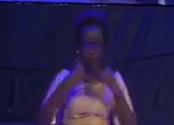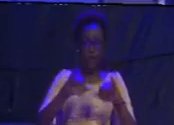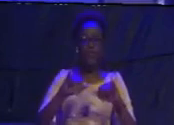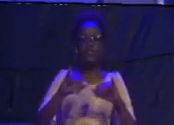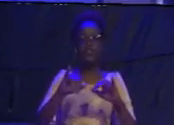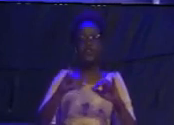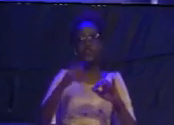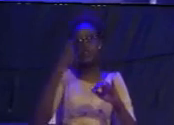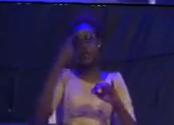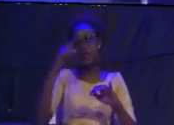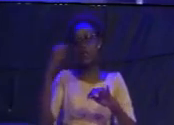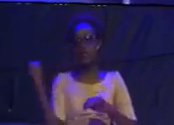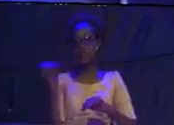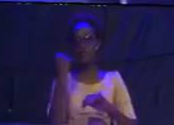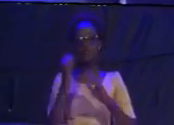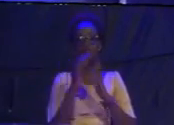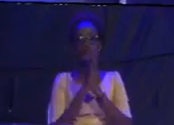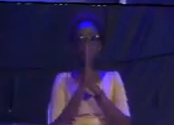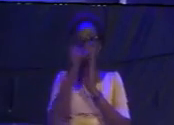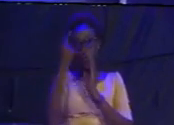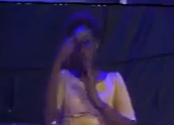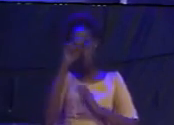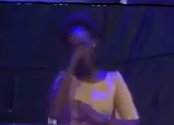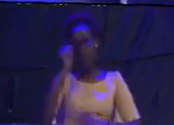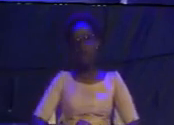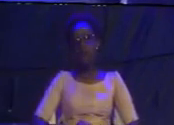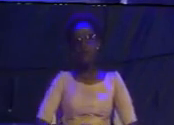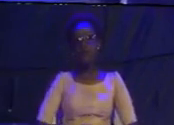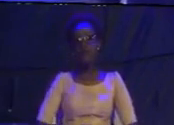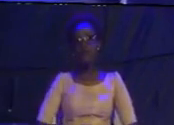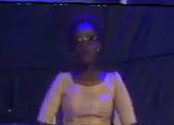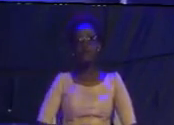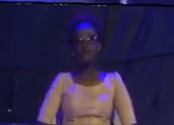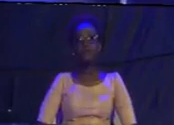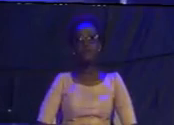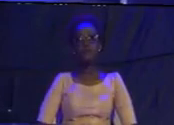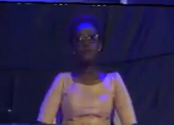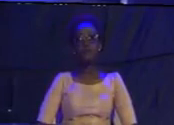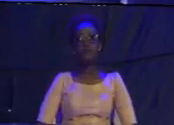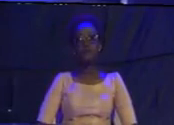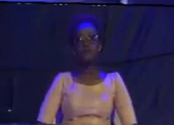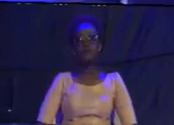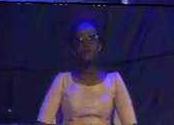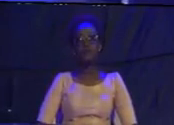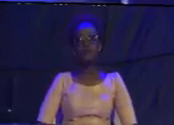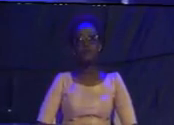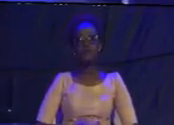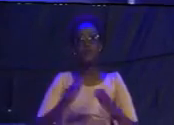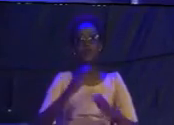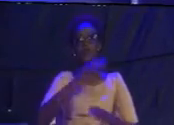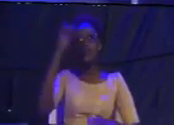we have many stories of victory and loss in Africa.